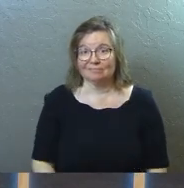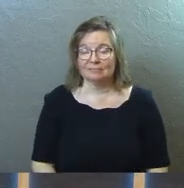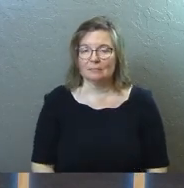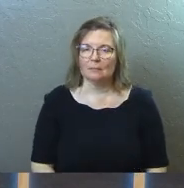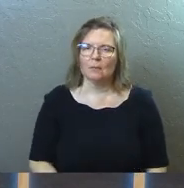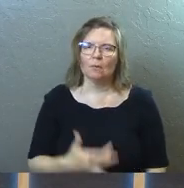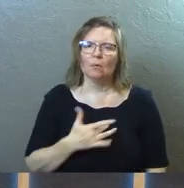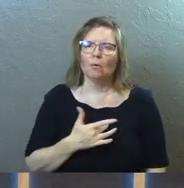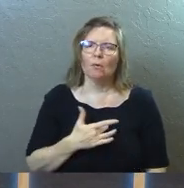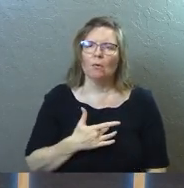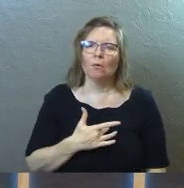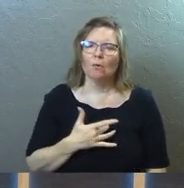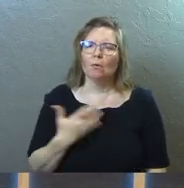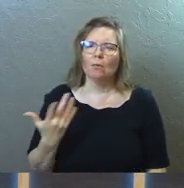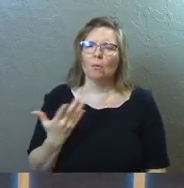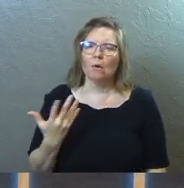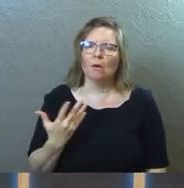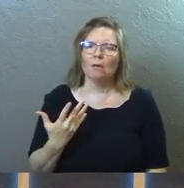What's the heart here?